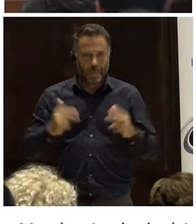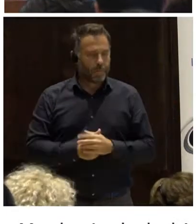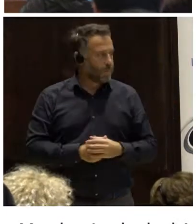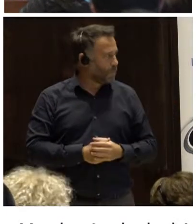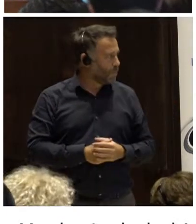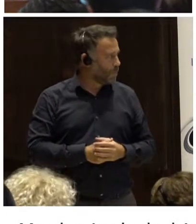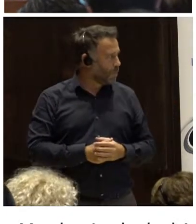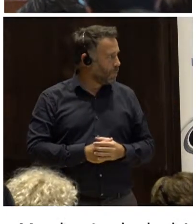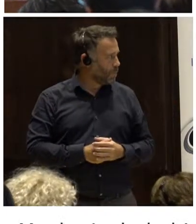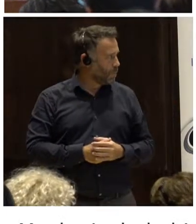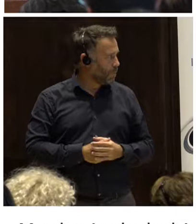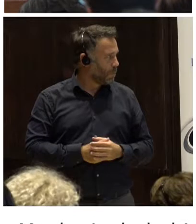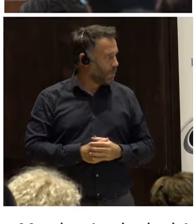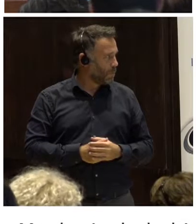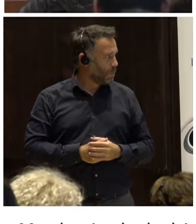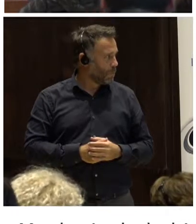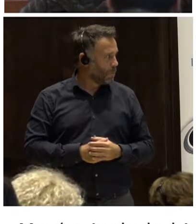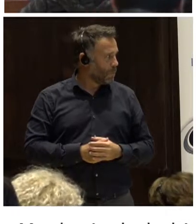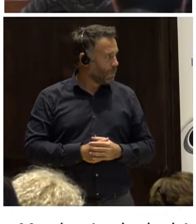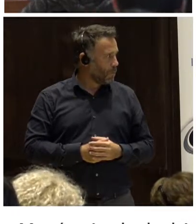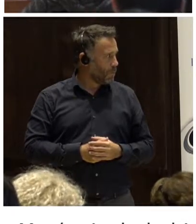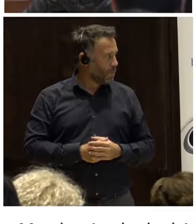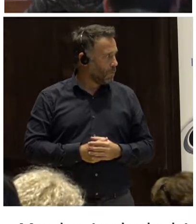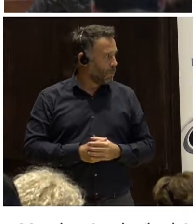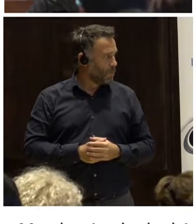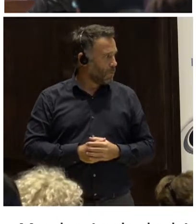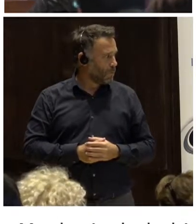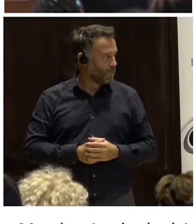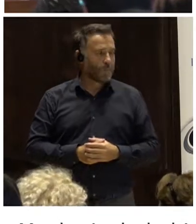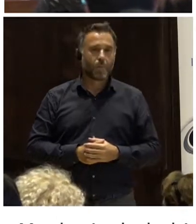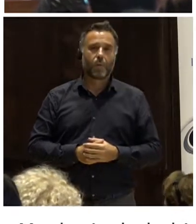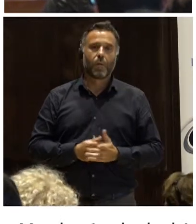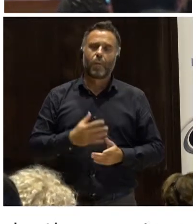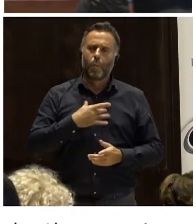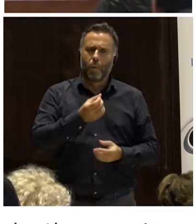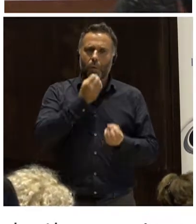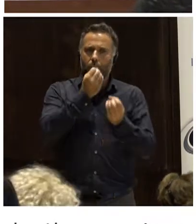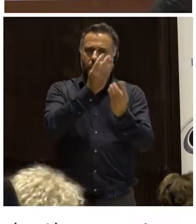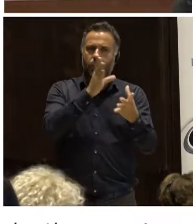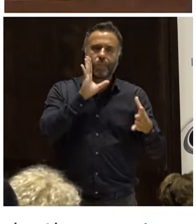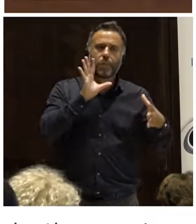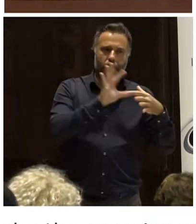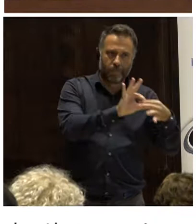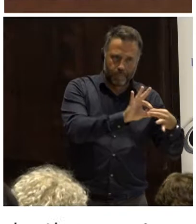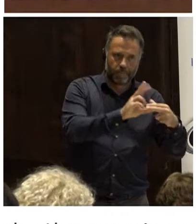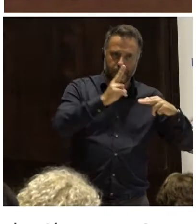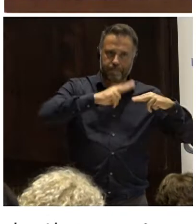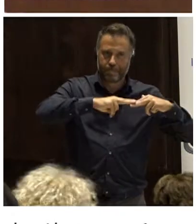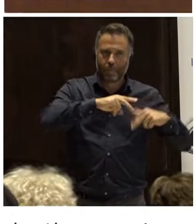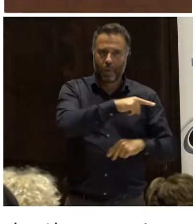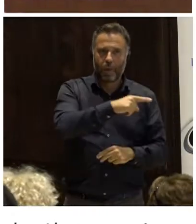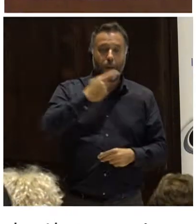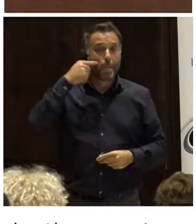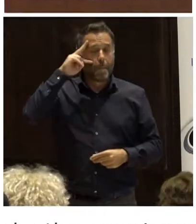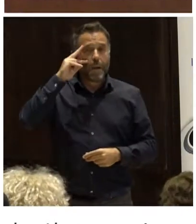Okay, you will speak about do you think that is... I can say something. The ludic experience is, we don't know